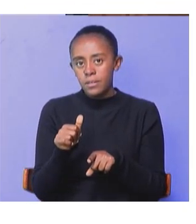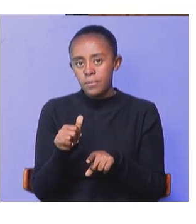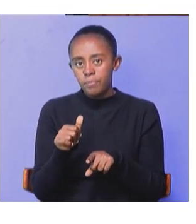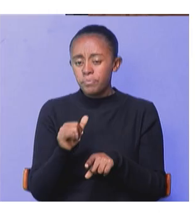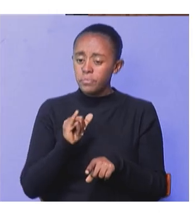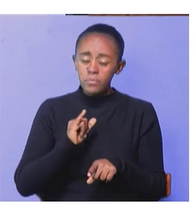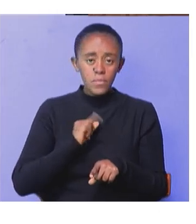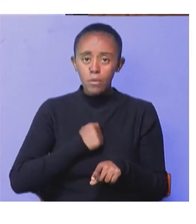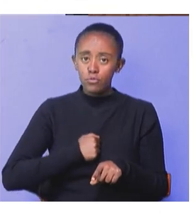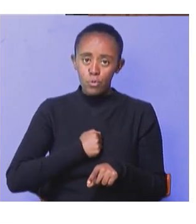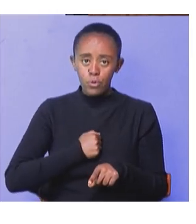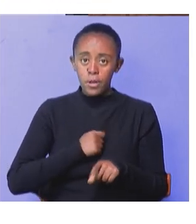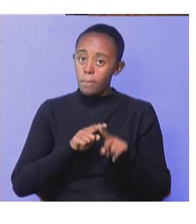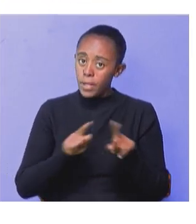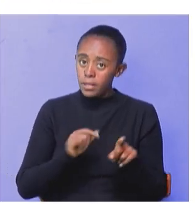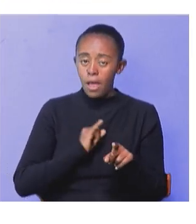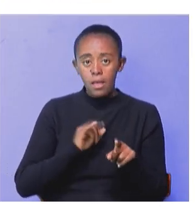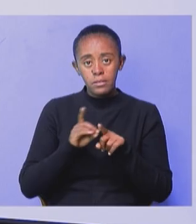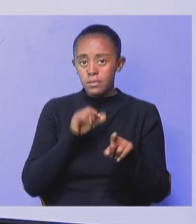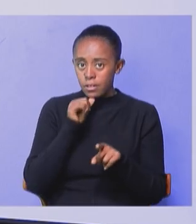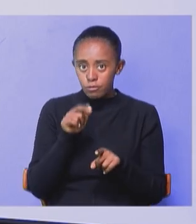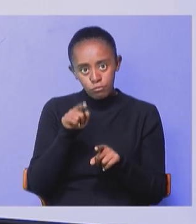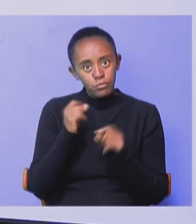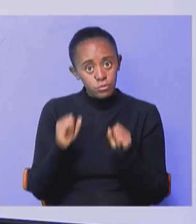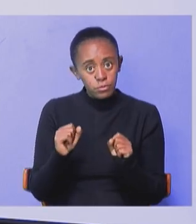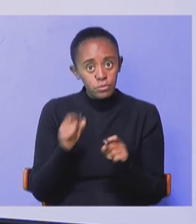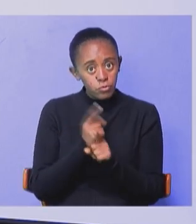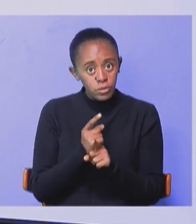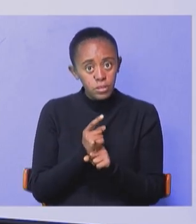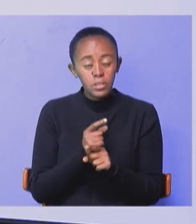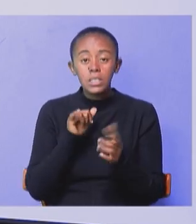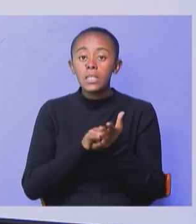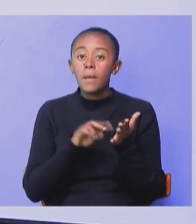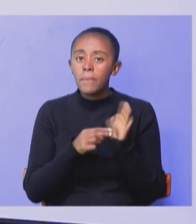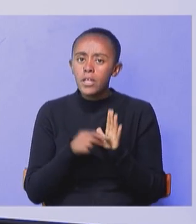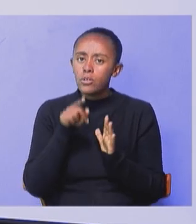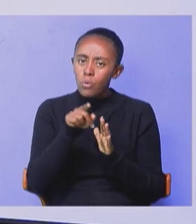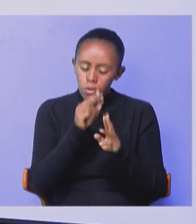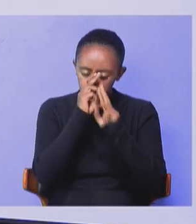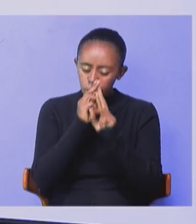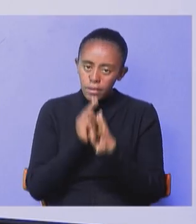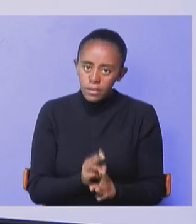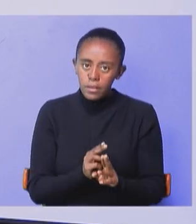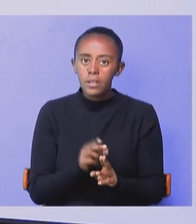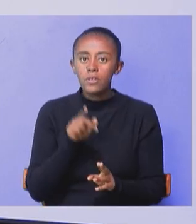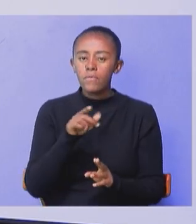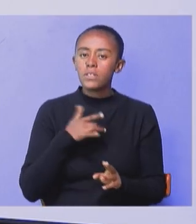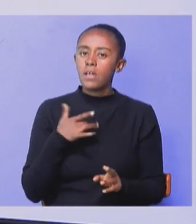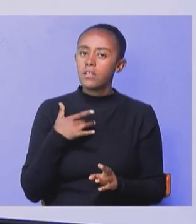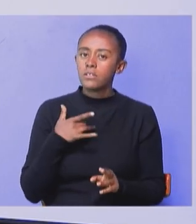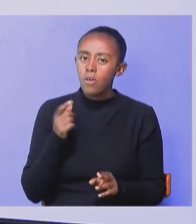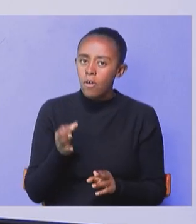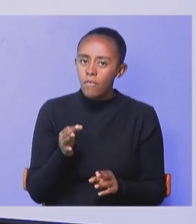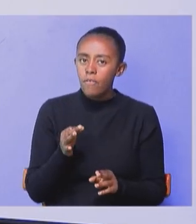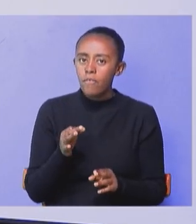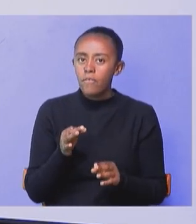I'm sorry, but I disagree with what you are saying, right? That means you are respectful. You have a sense of